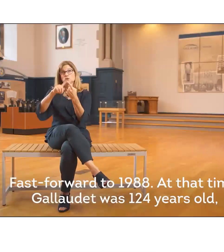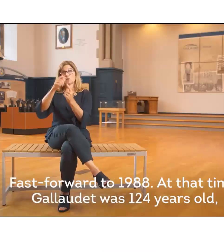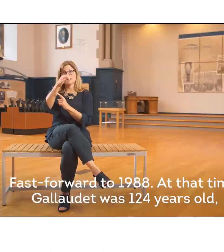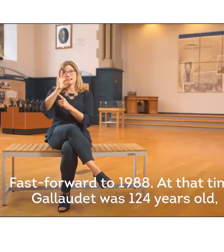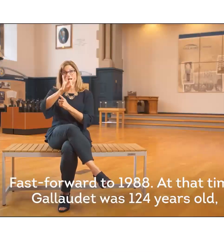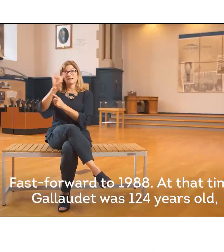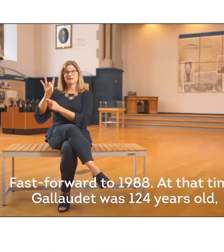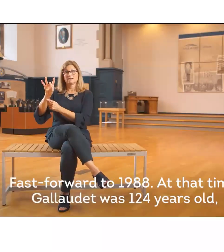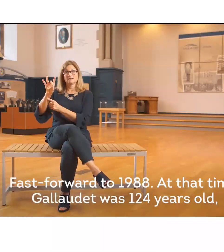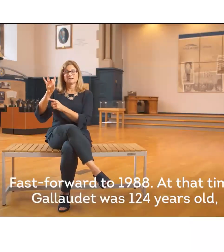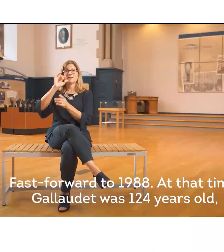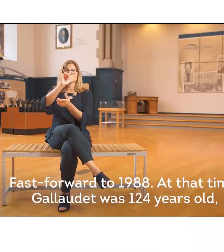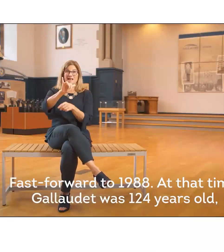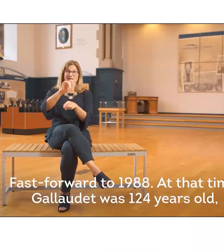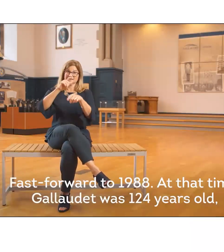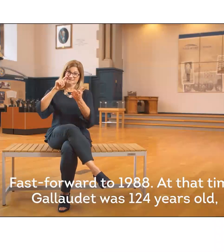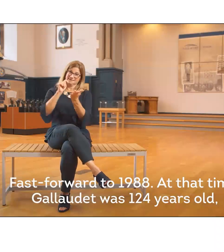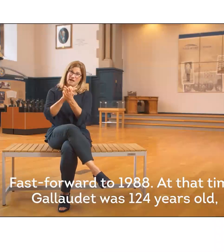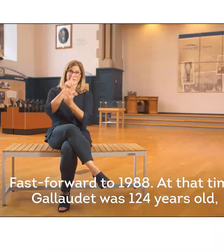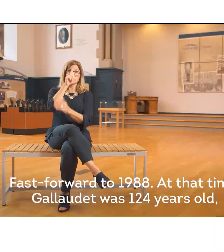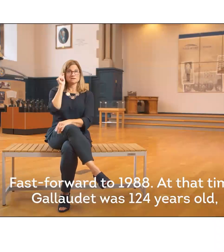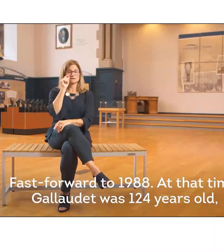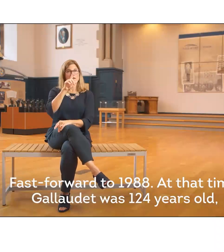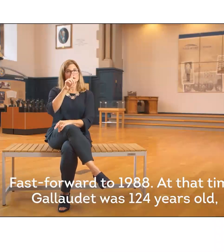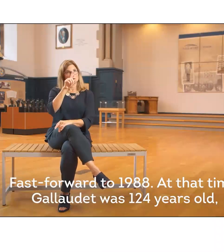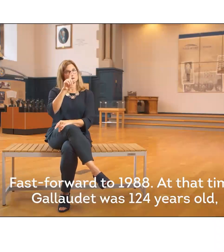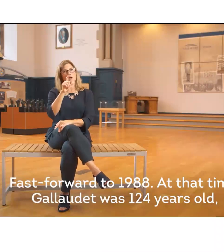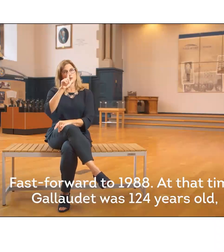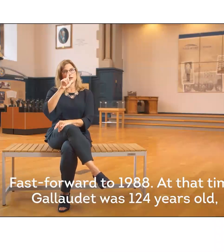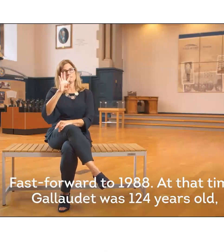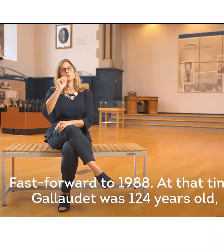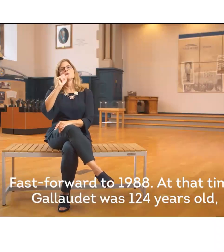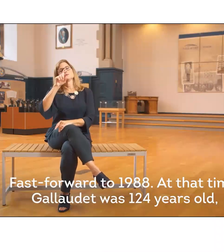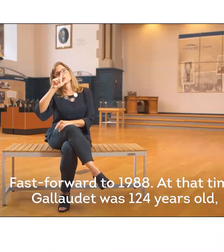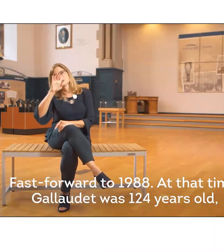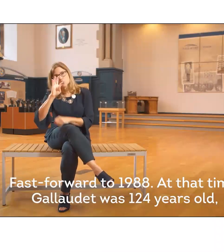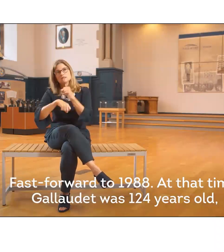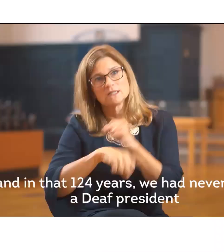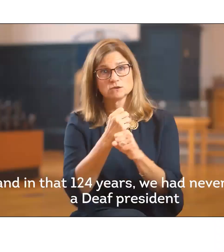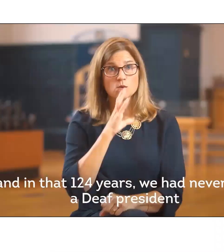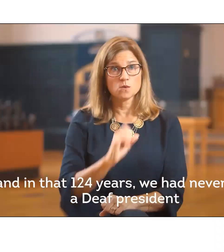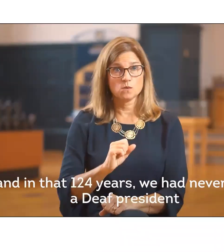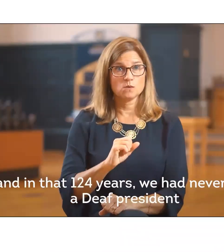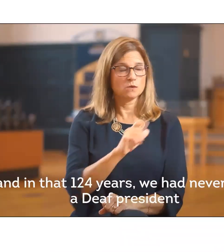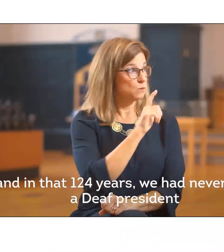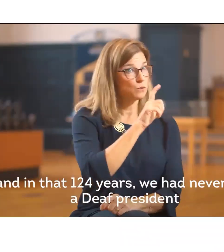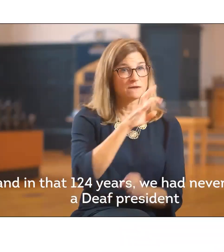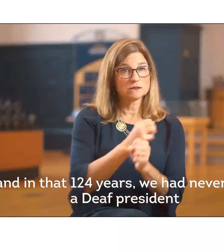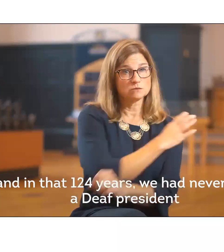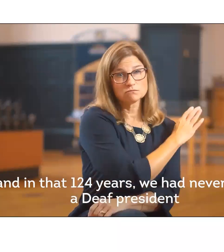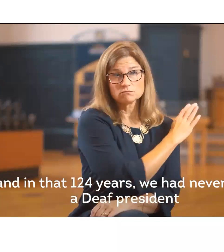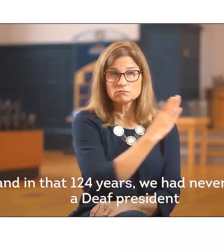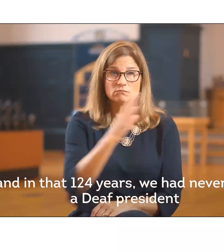So fast forward to 1988. At that time, Gallaudet was 124 years old. And in